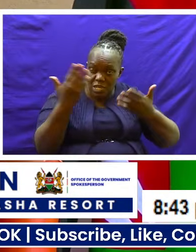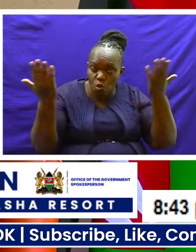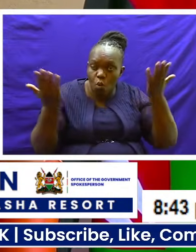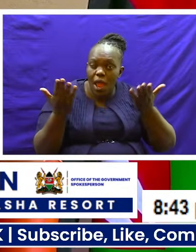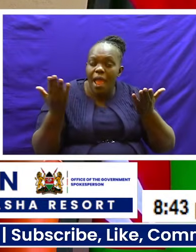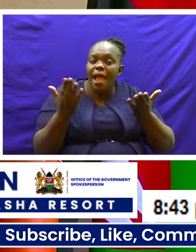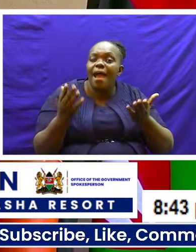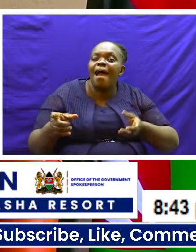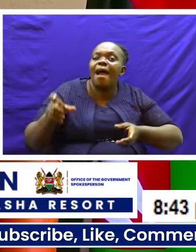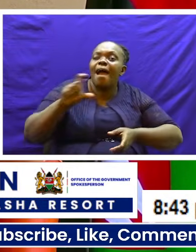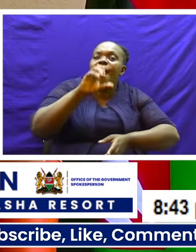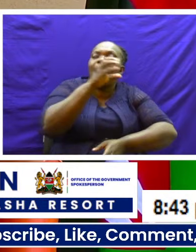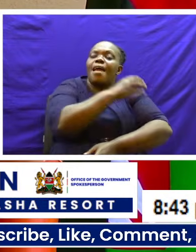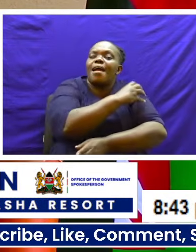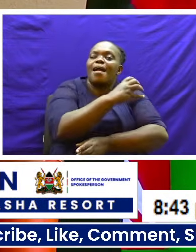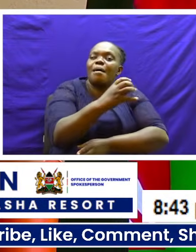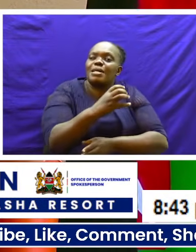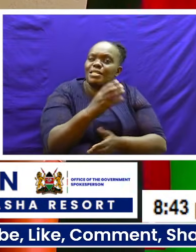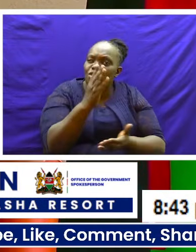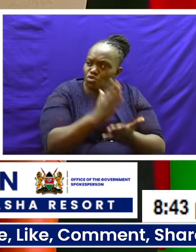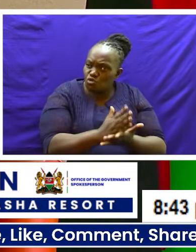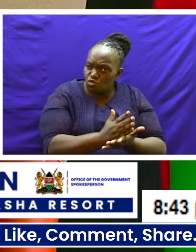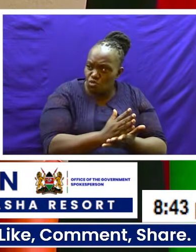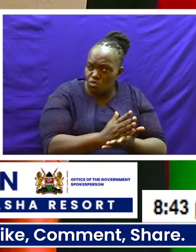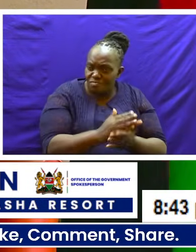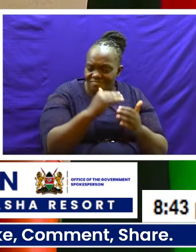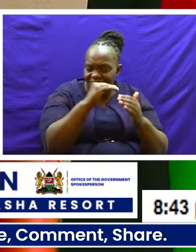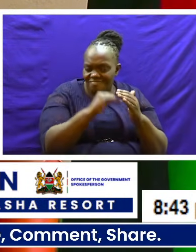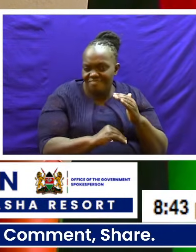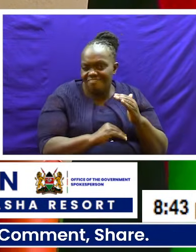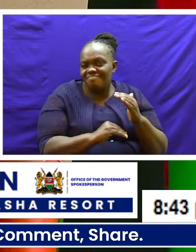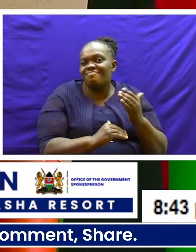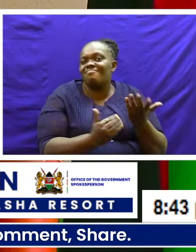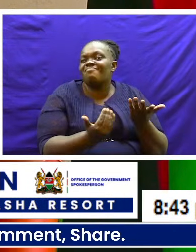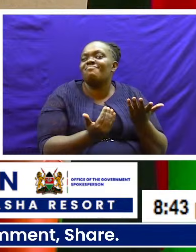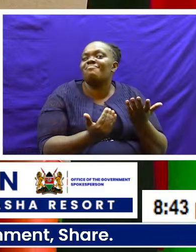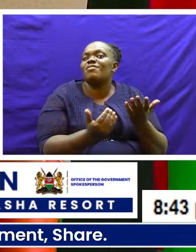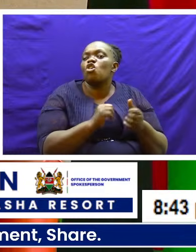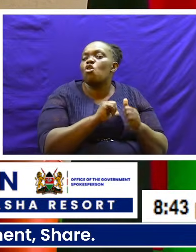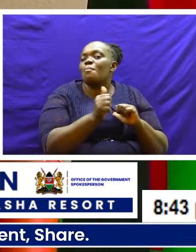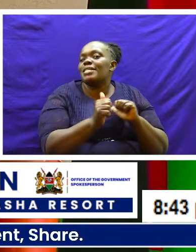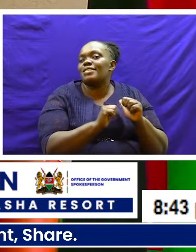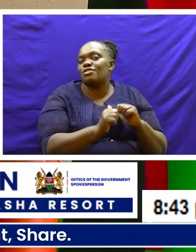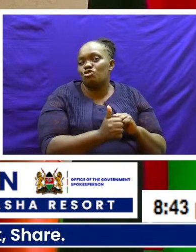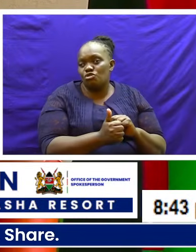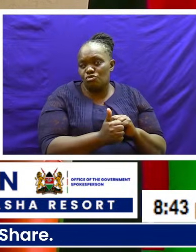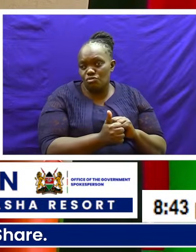to add capacities, Okay. so that we reduce your stiff competition.